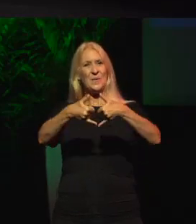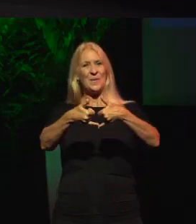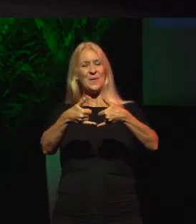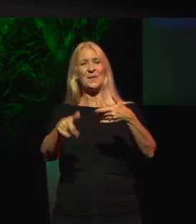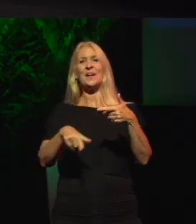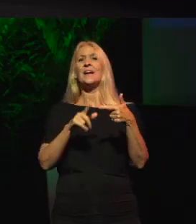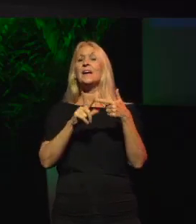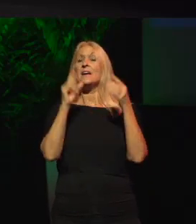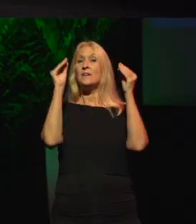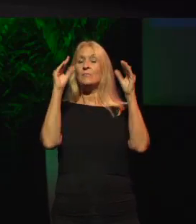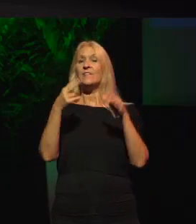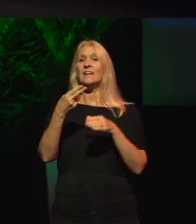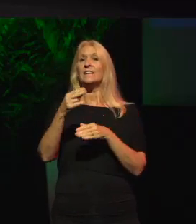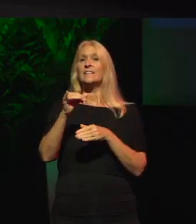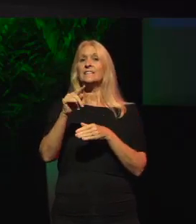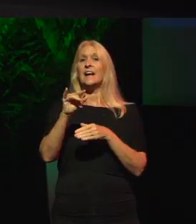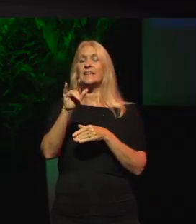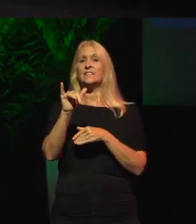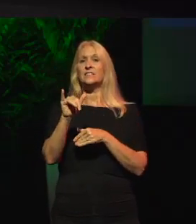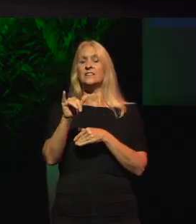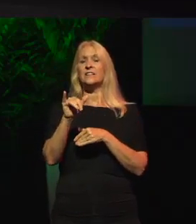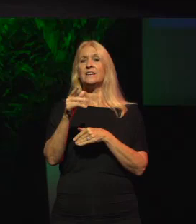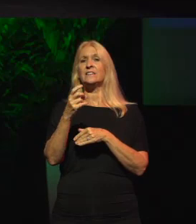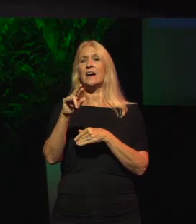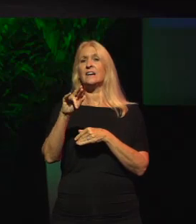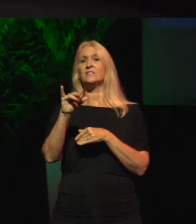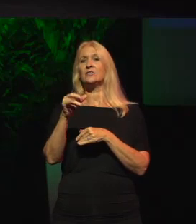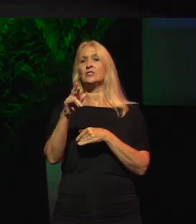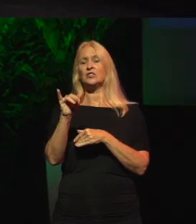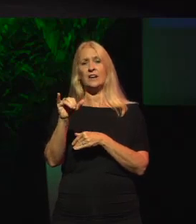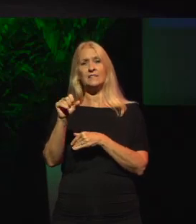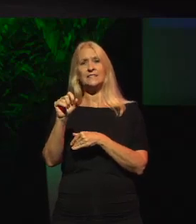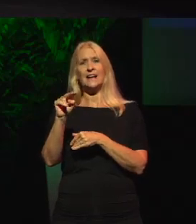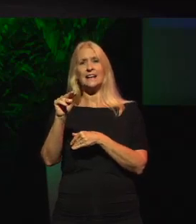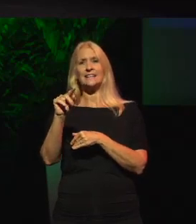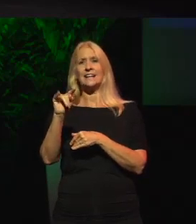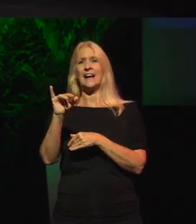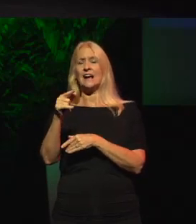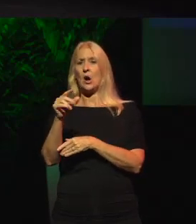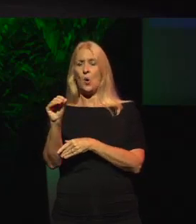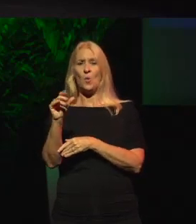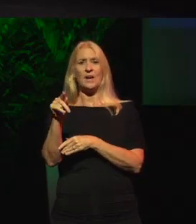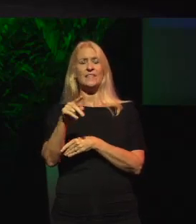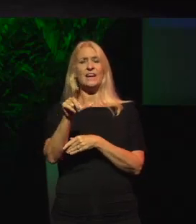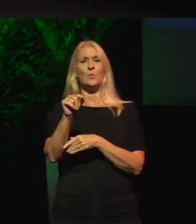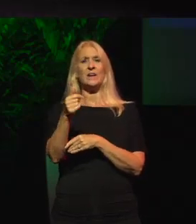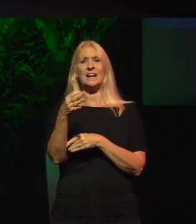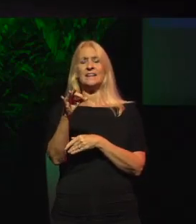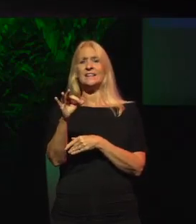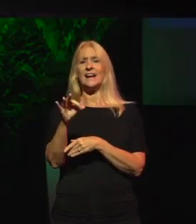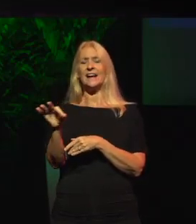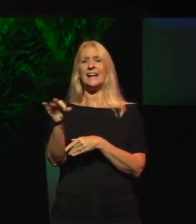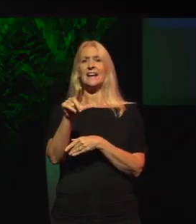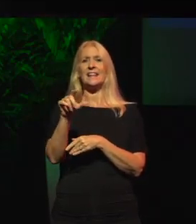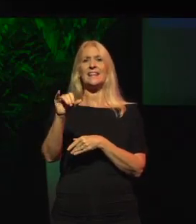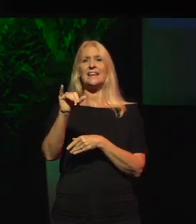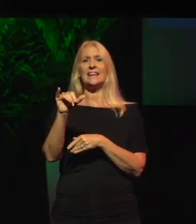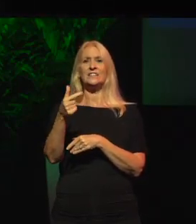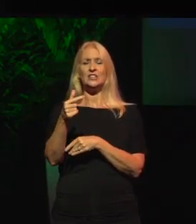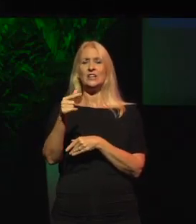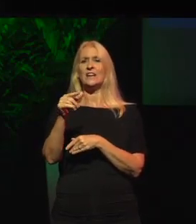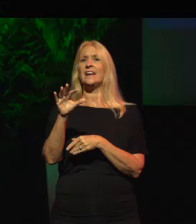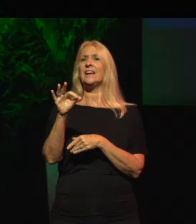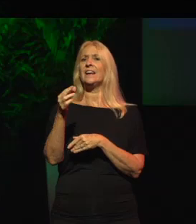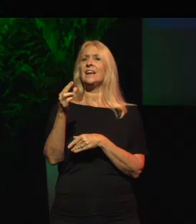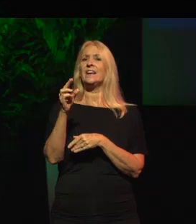and Professor of Histology Dr. Jerry Santiago receiving the 2019 Lee G. Luna Foreign Travel Scholarship